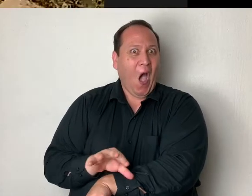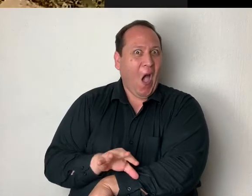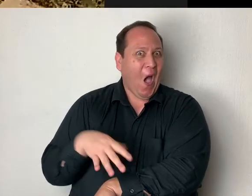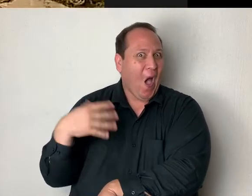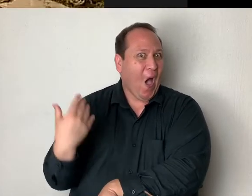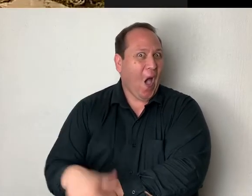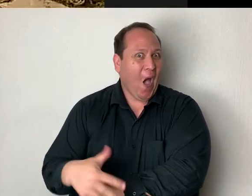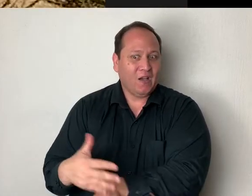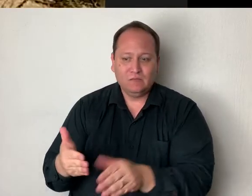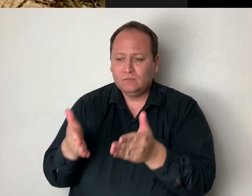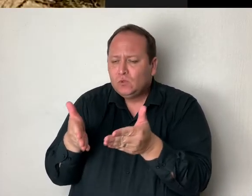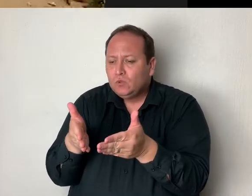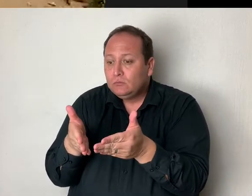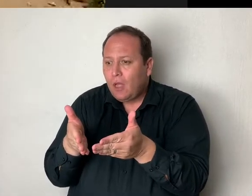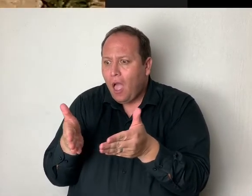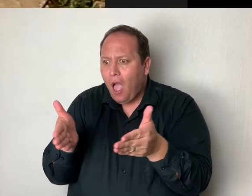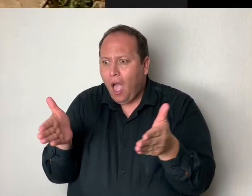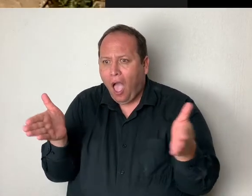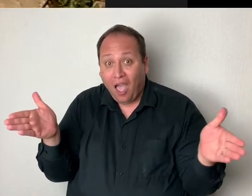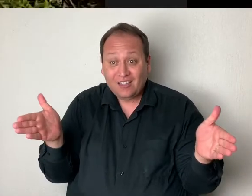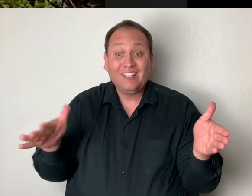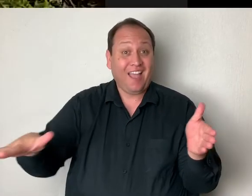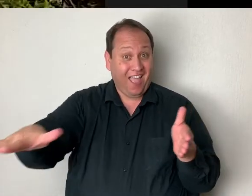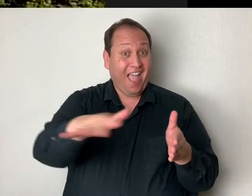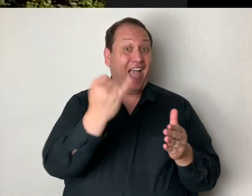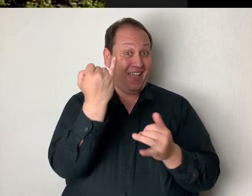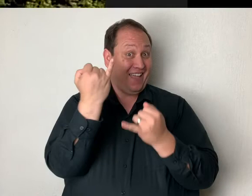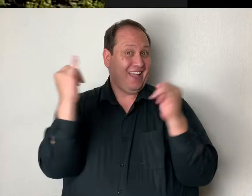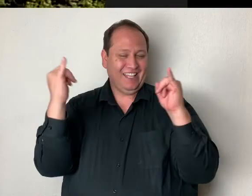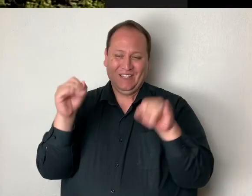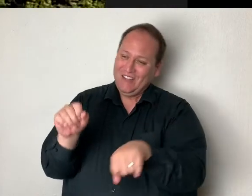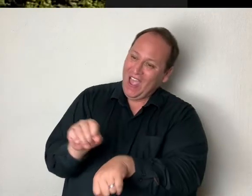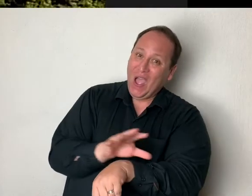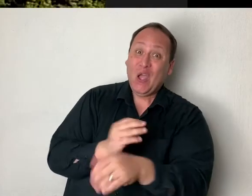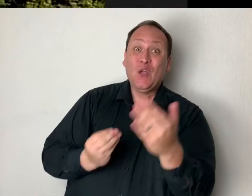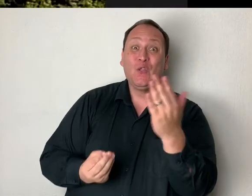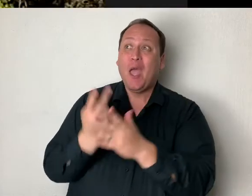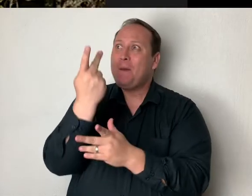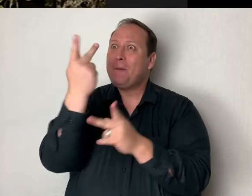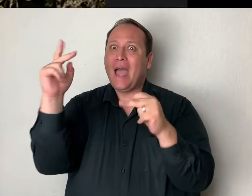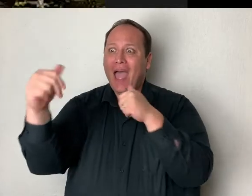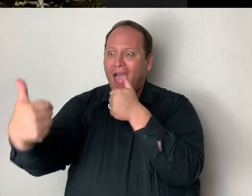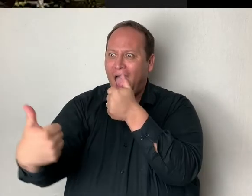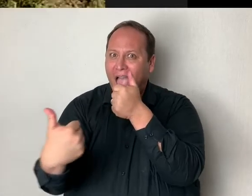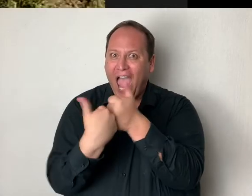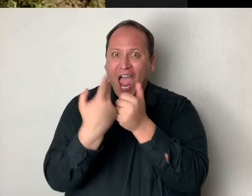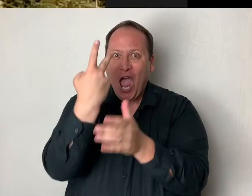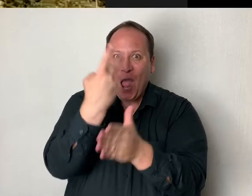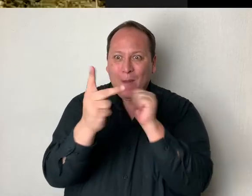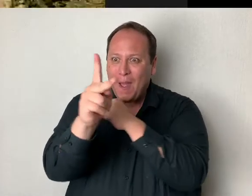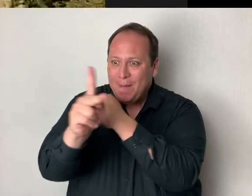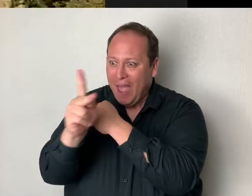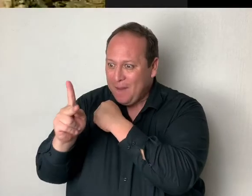el jardín con el nuevo parque binacional que estamos queriendo, pues ya tenemos